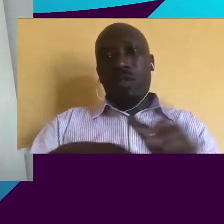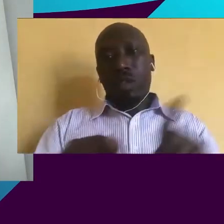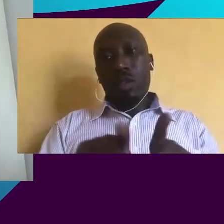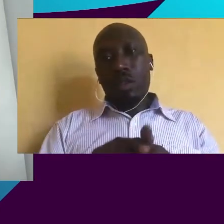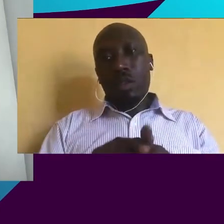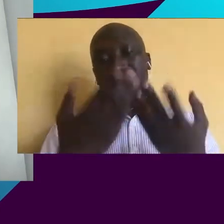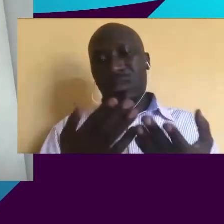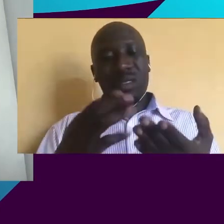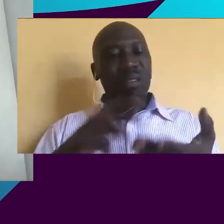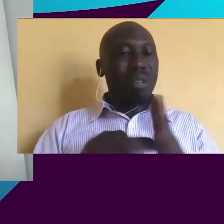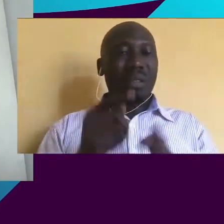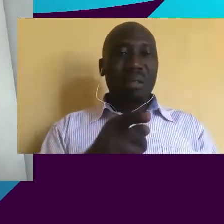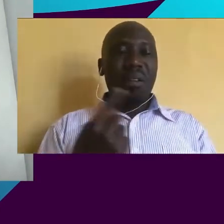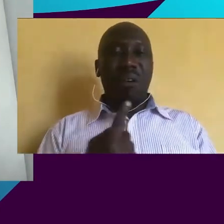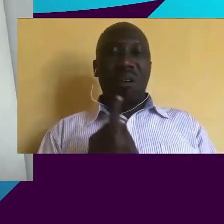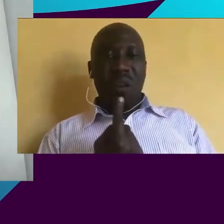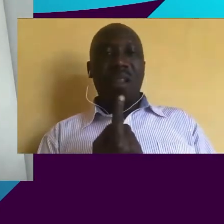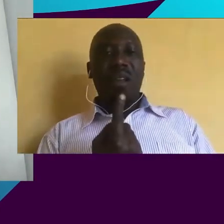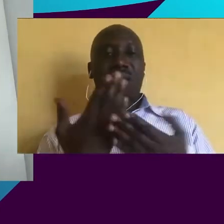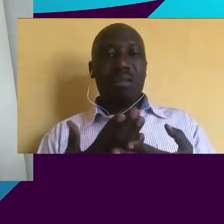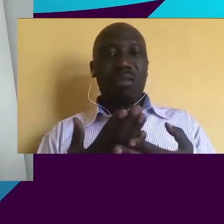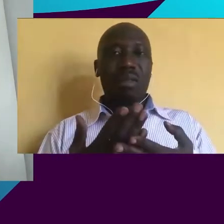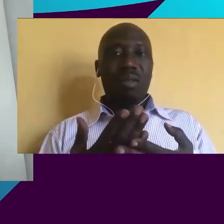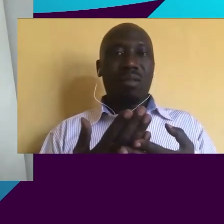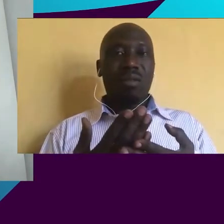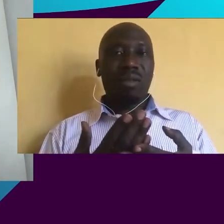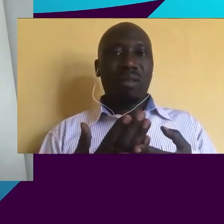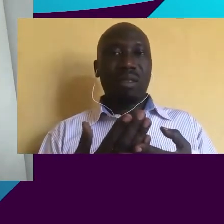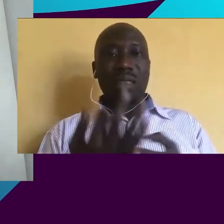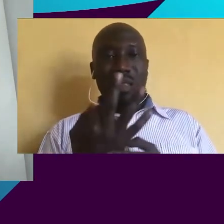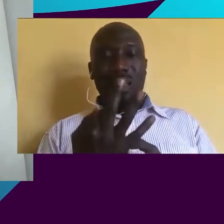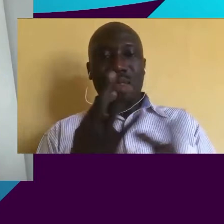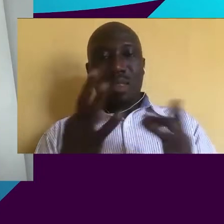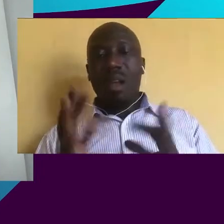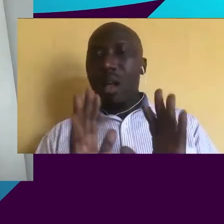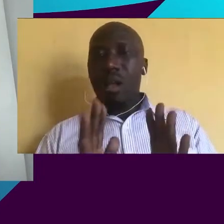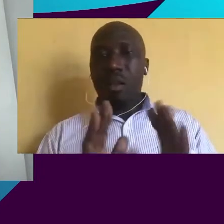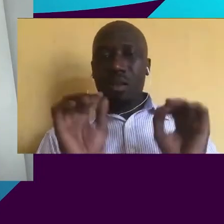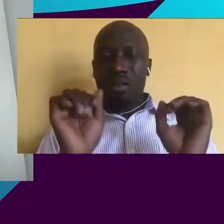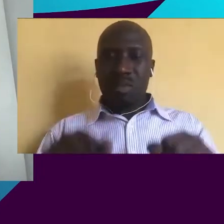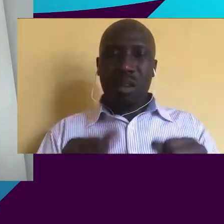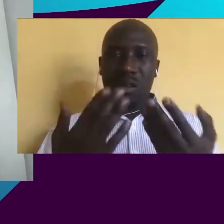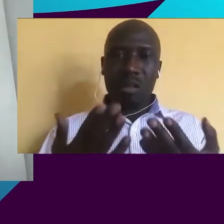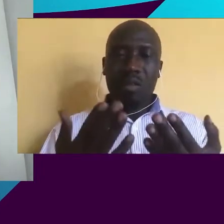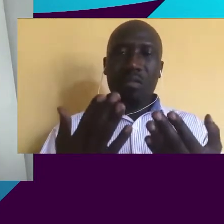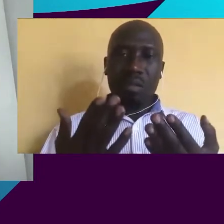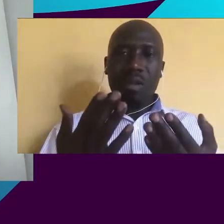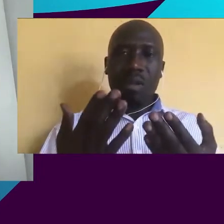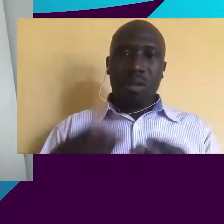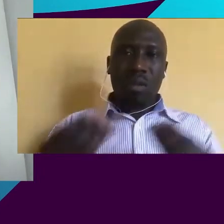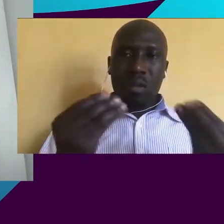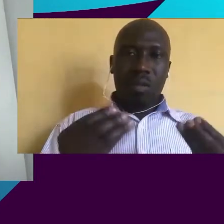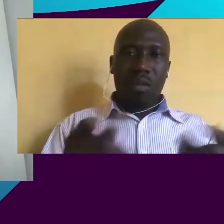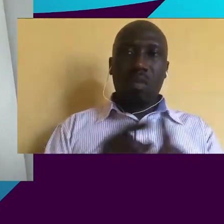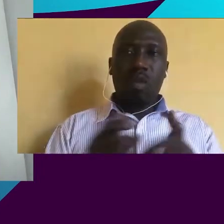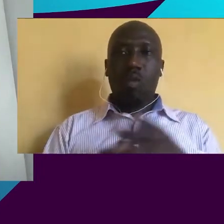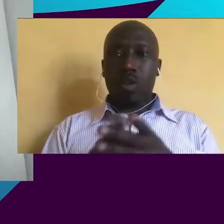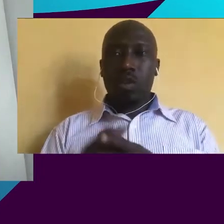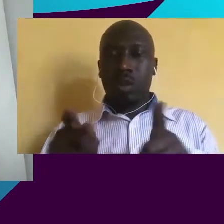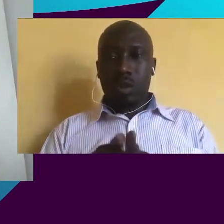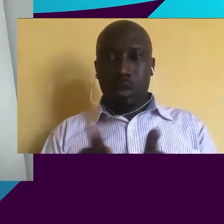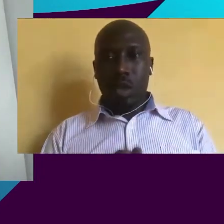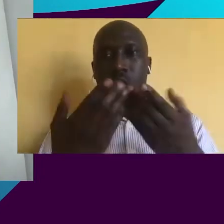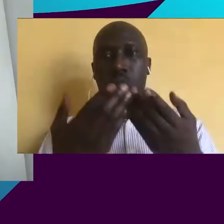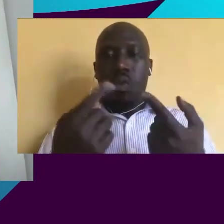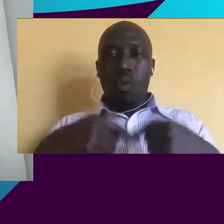on the grass at 3 o'clock on a Saturday afternoon playing the game. So, yeah, I think COVID gave us this opportunity to really engage, you know, girls